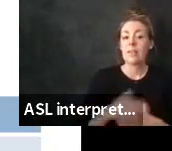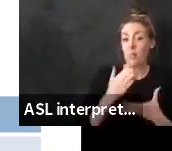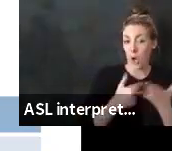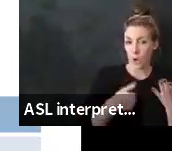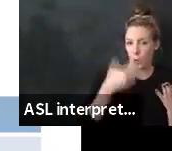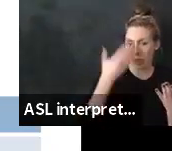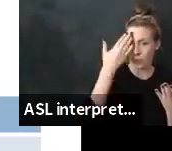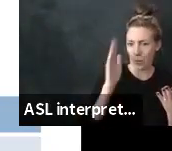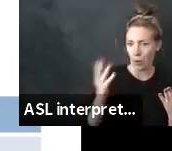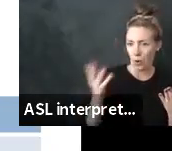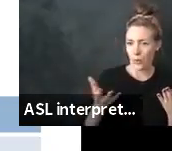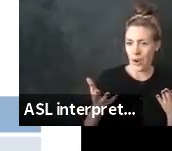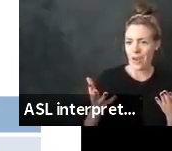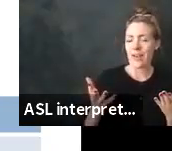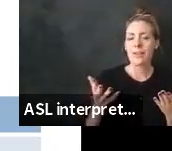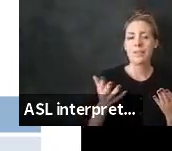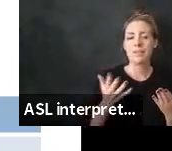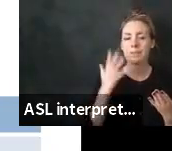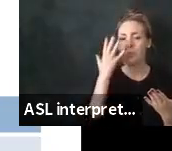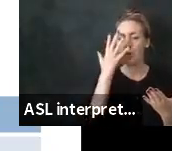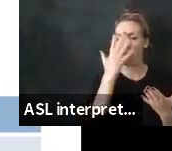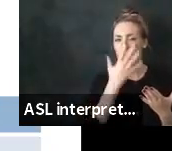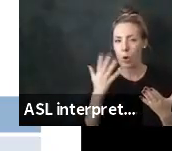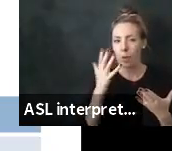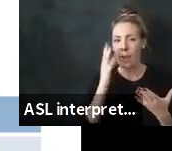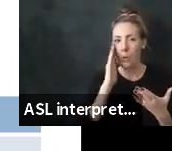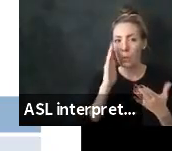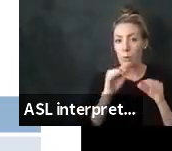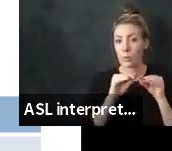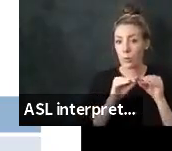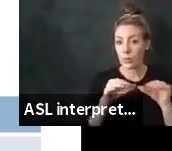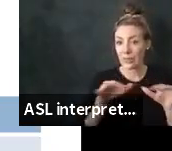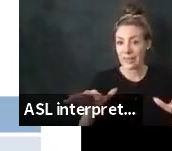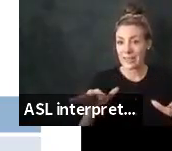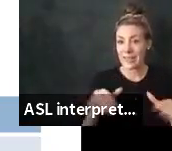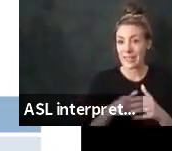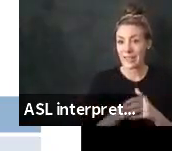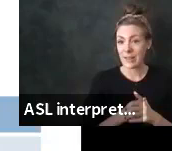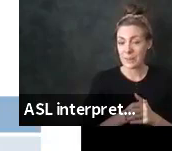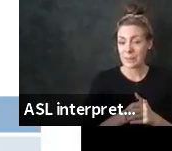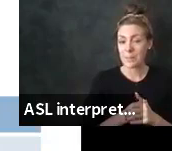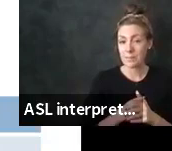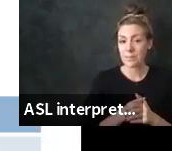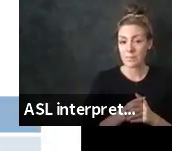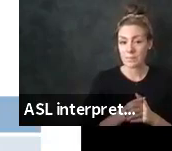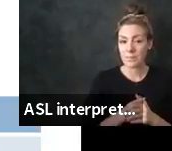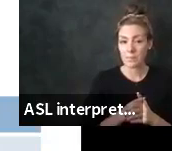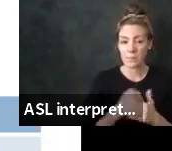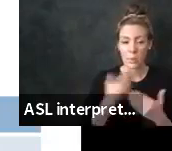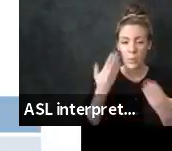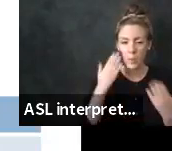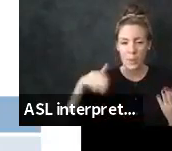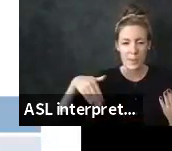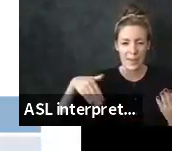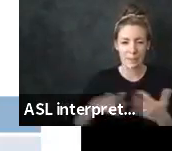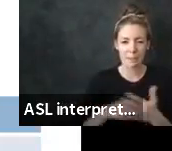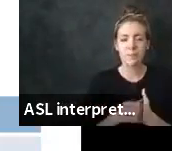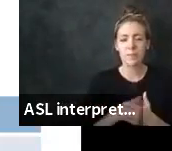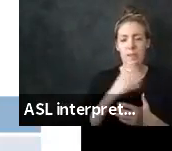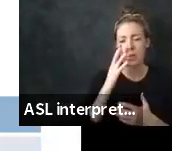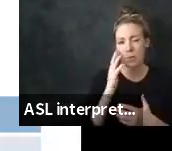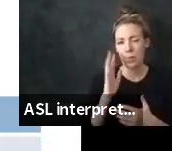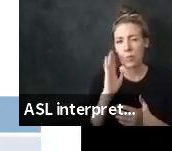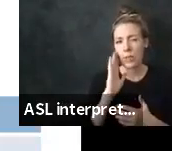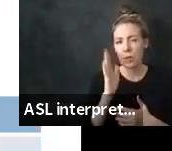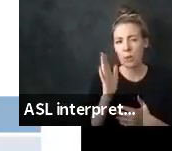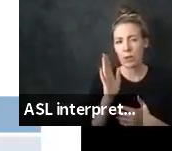is in what format they're going to be releasing those data. So